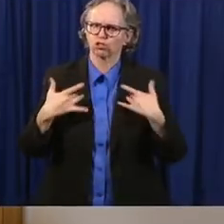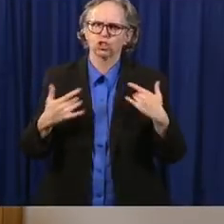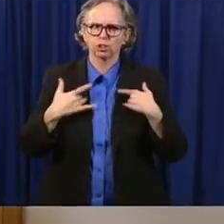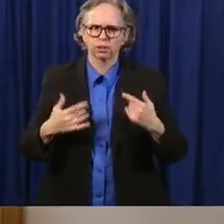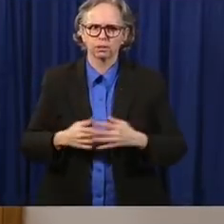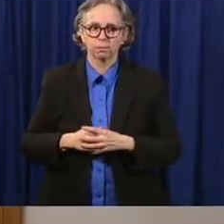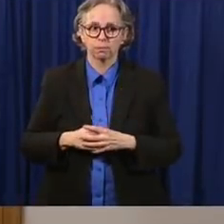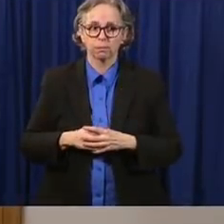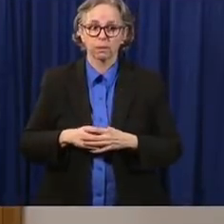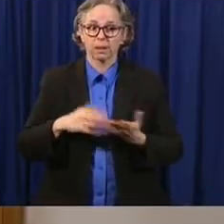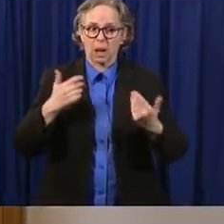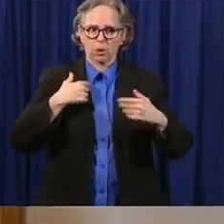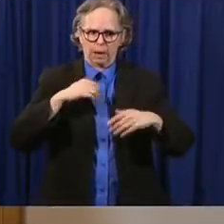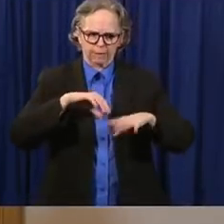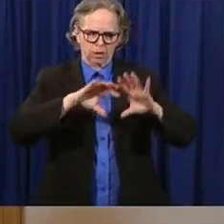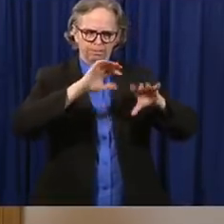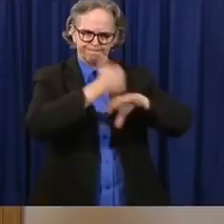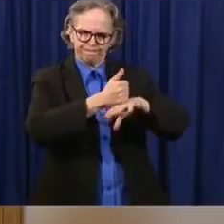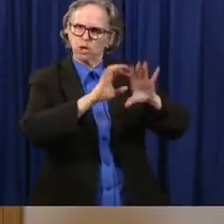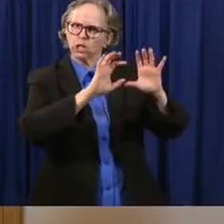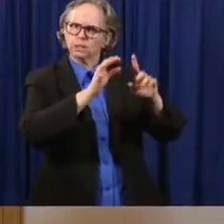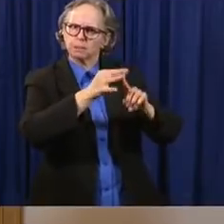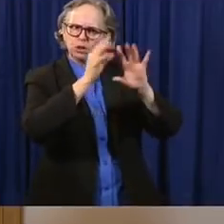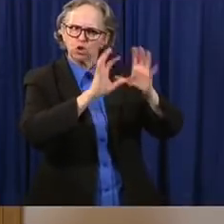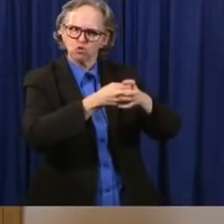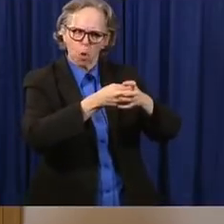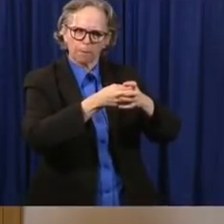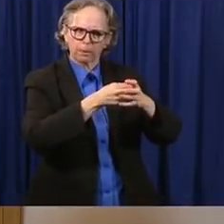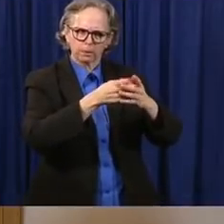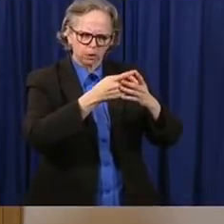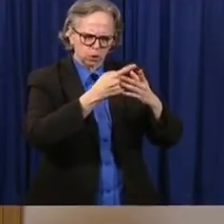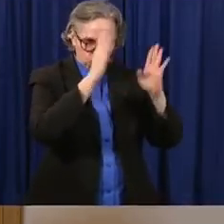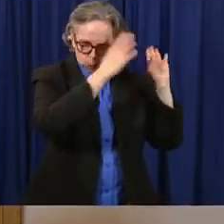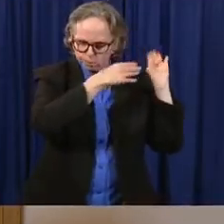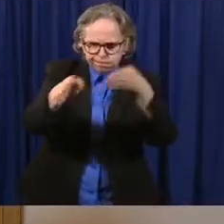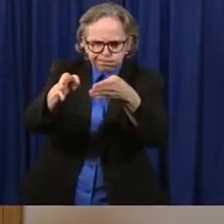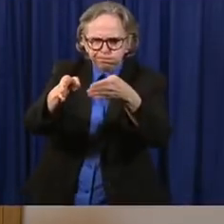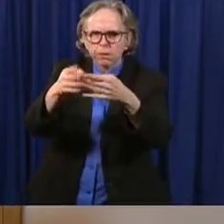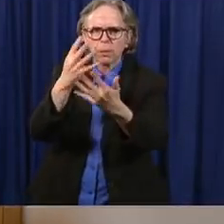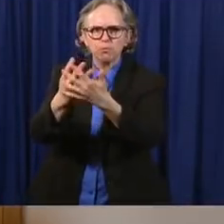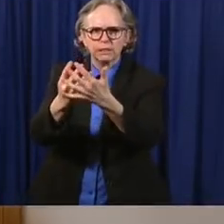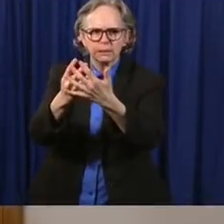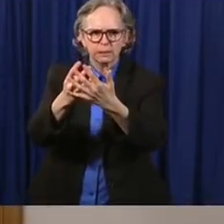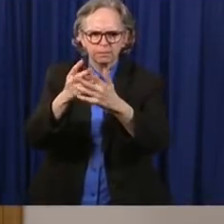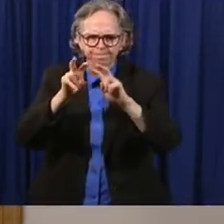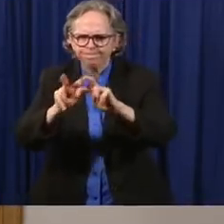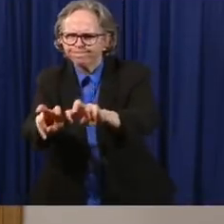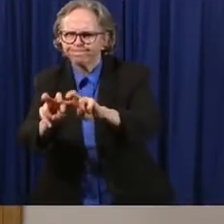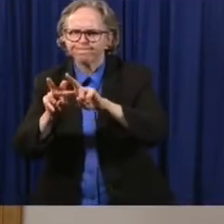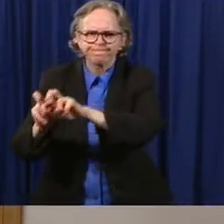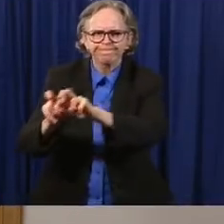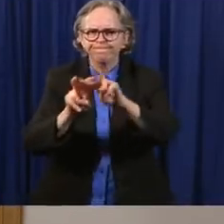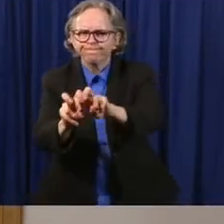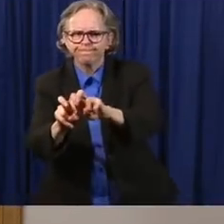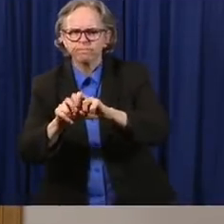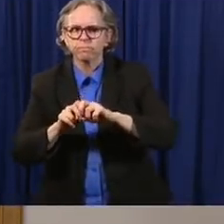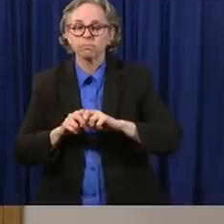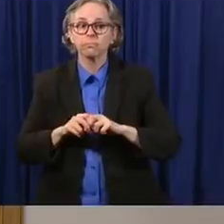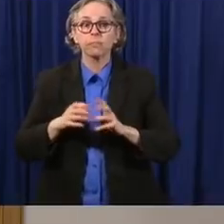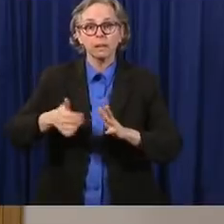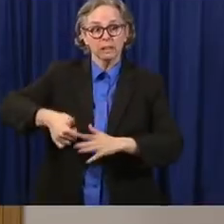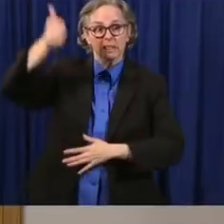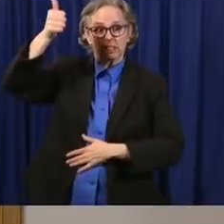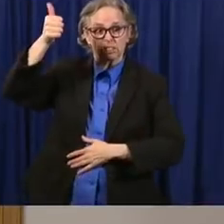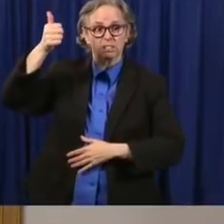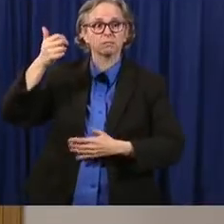group to work on this. The director, I went through the other day and outlined all the things that the director